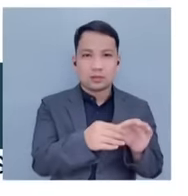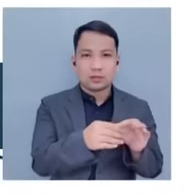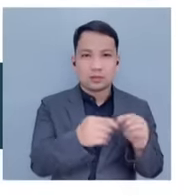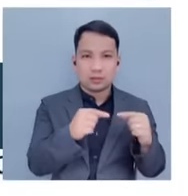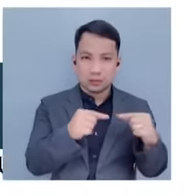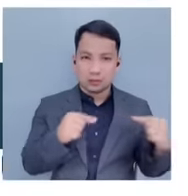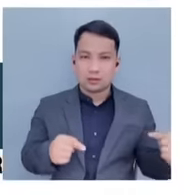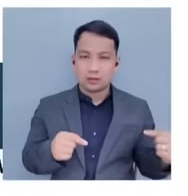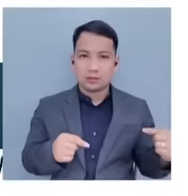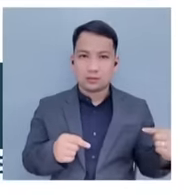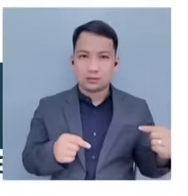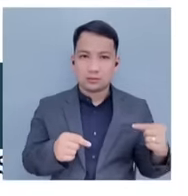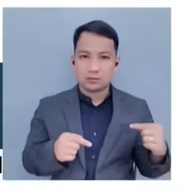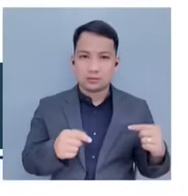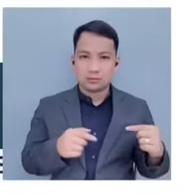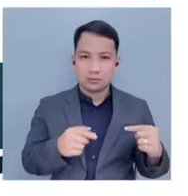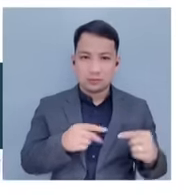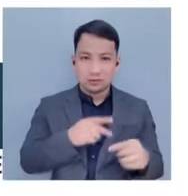anti-People's Initiative